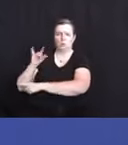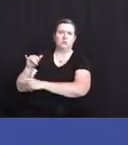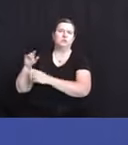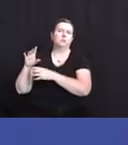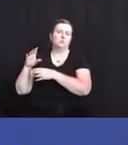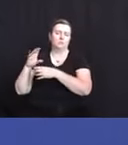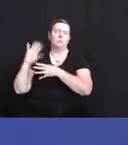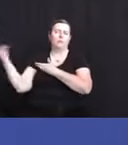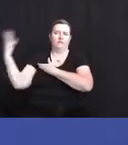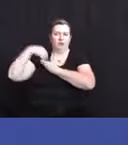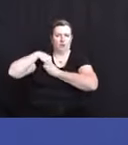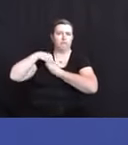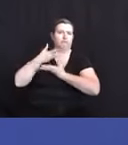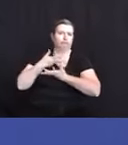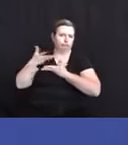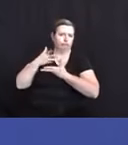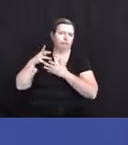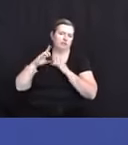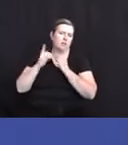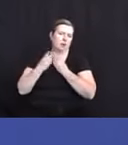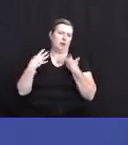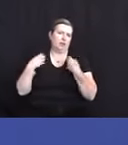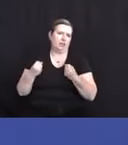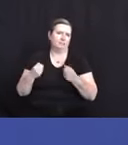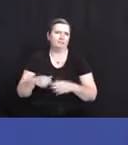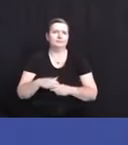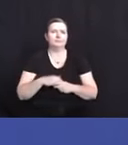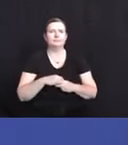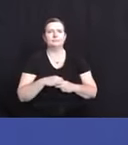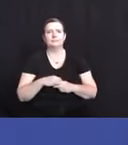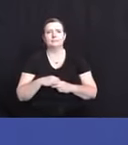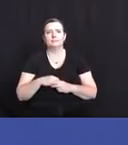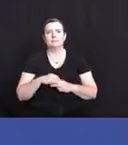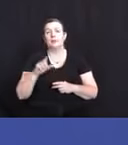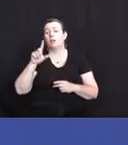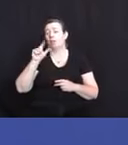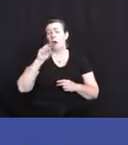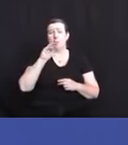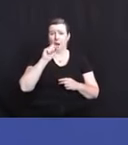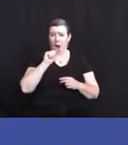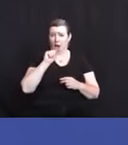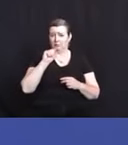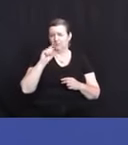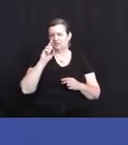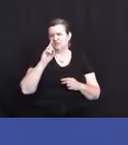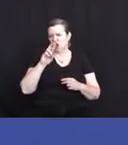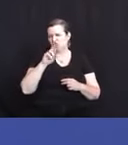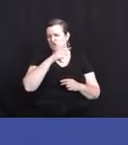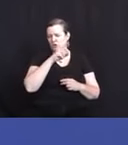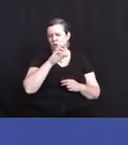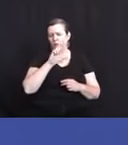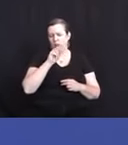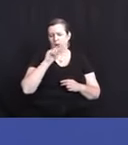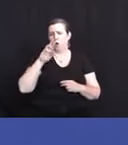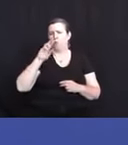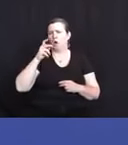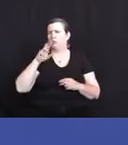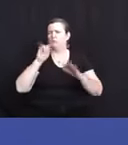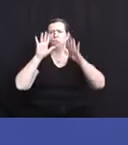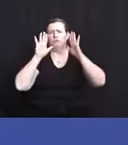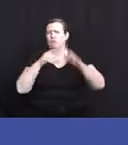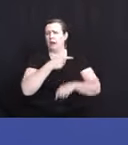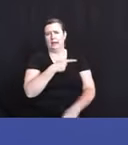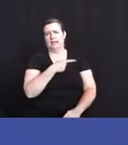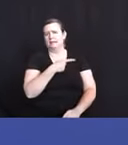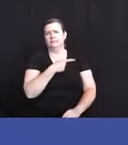Lamont's been a great leader, and I think both the professional life story and the personal life story matter a